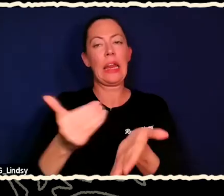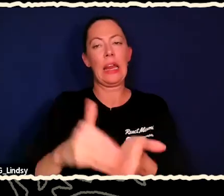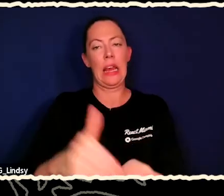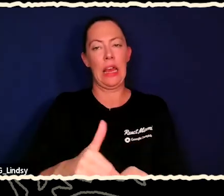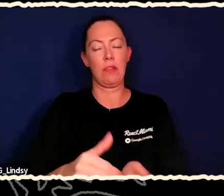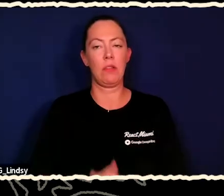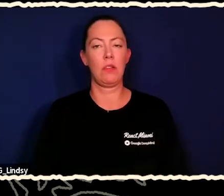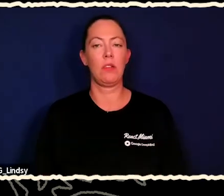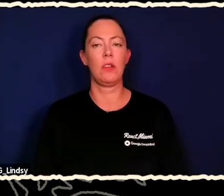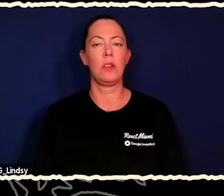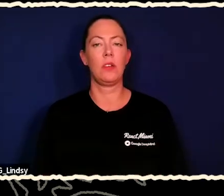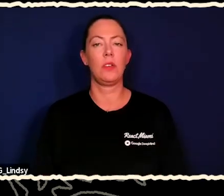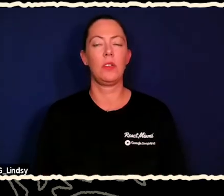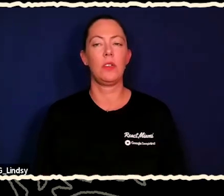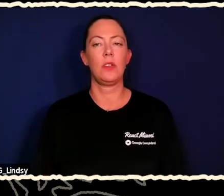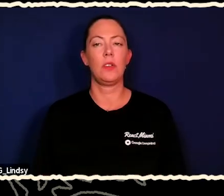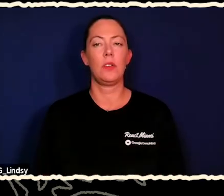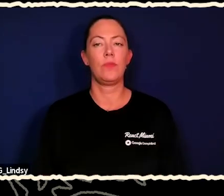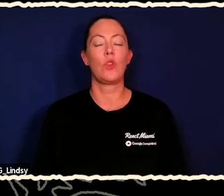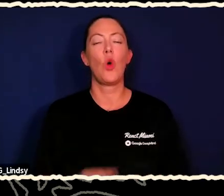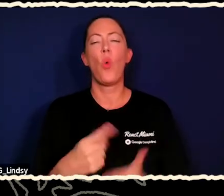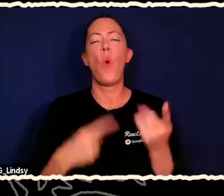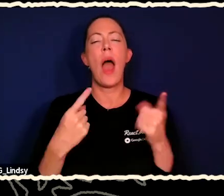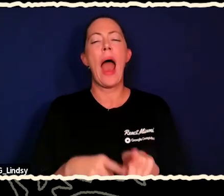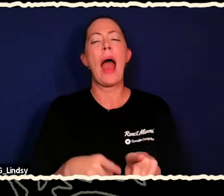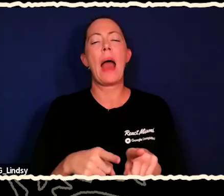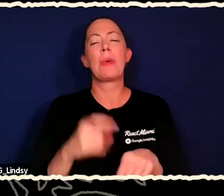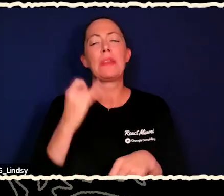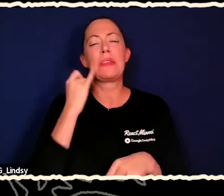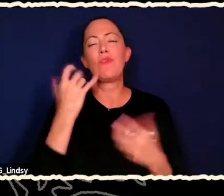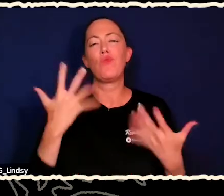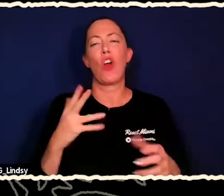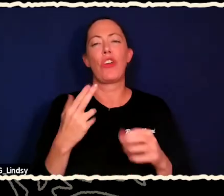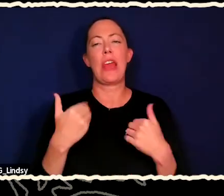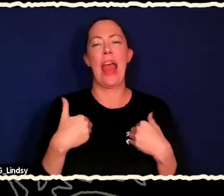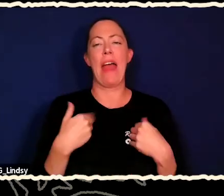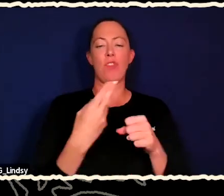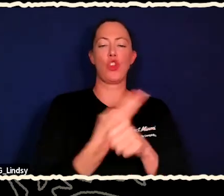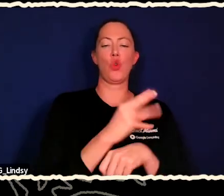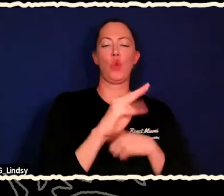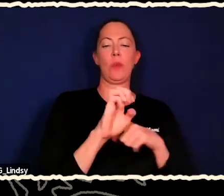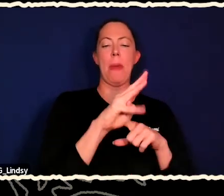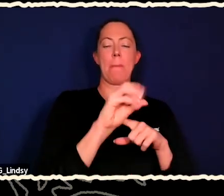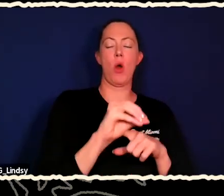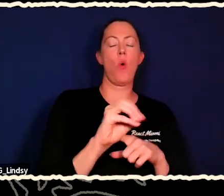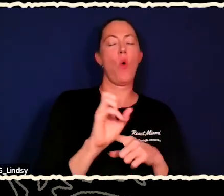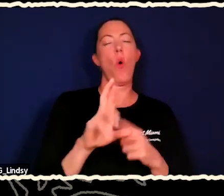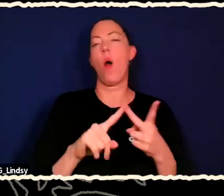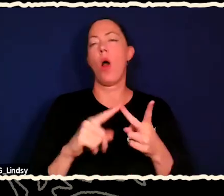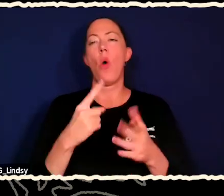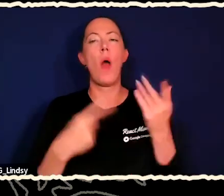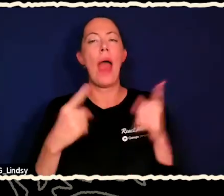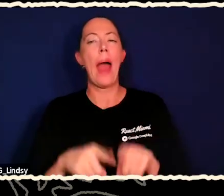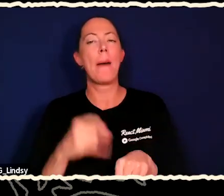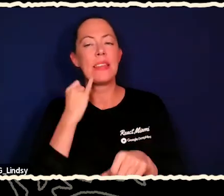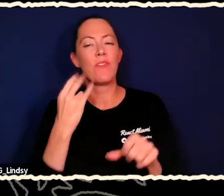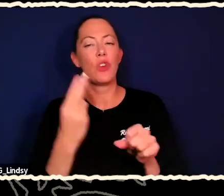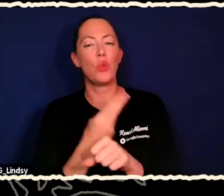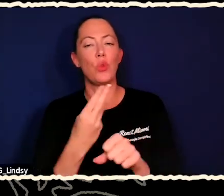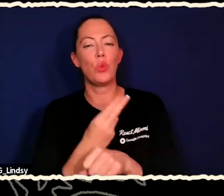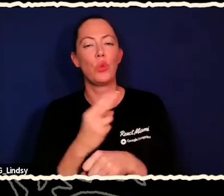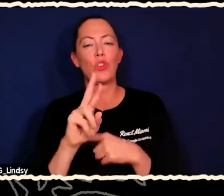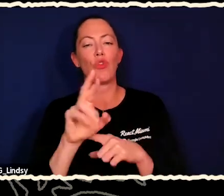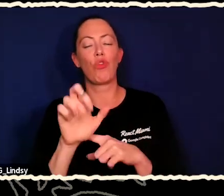What happens if you already have use memo in your component? What happens when you do read from context? Well,